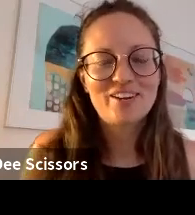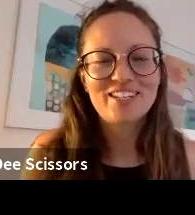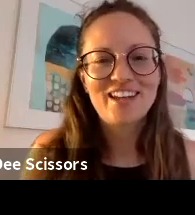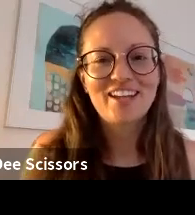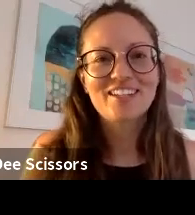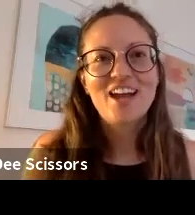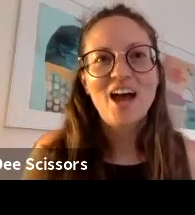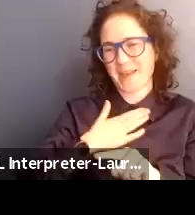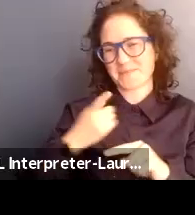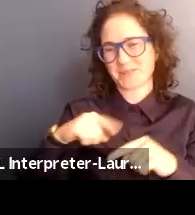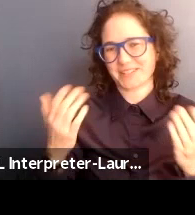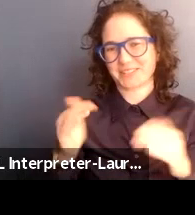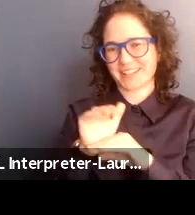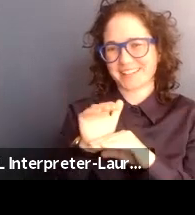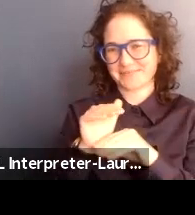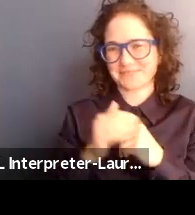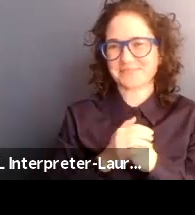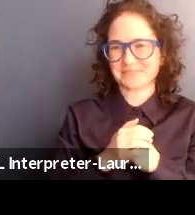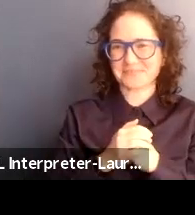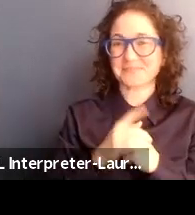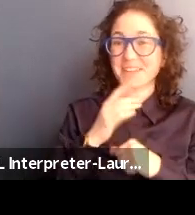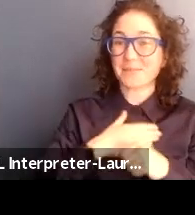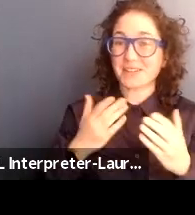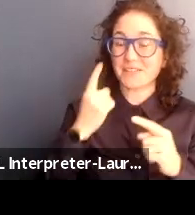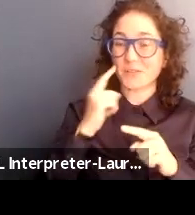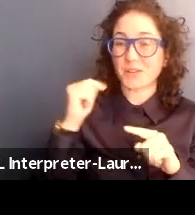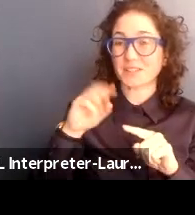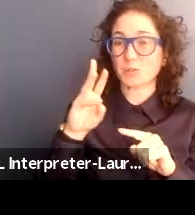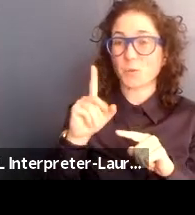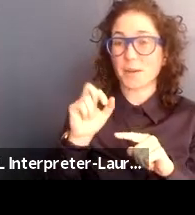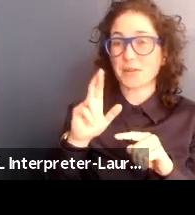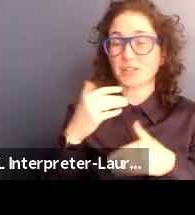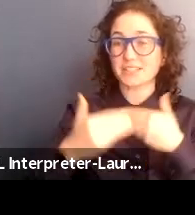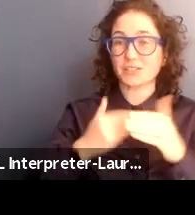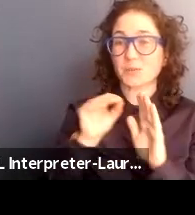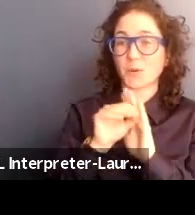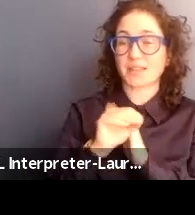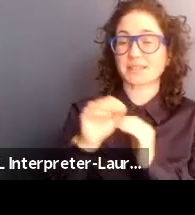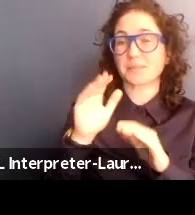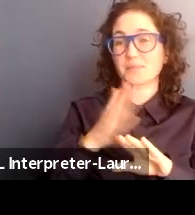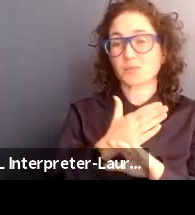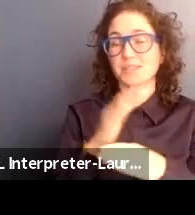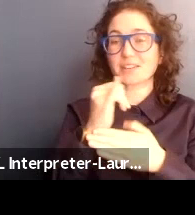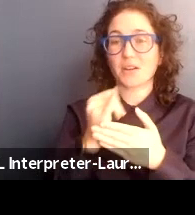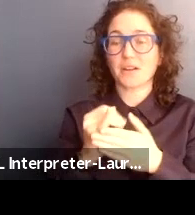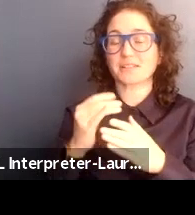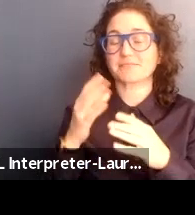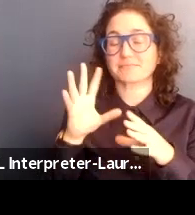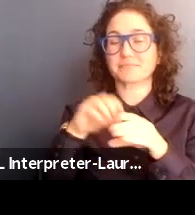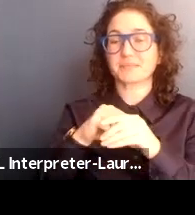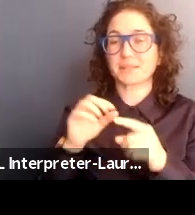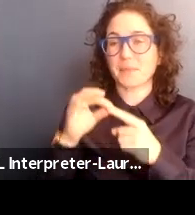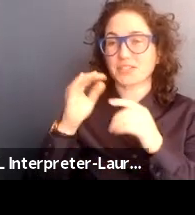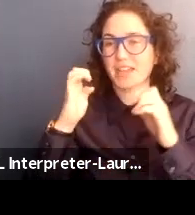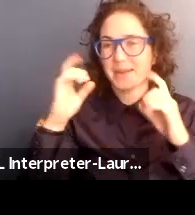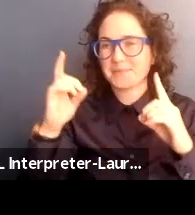you are here tonight for our webinar series, New Orleans Music and Art in Special Education. So tonight,